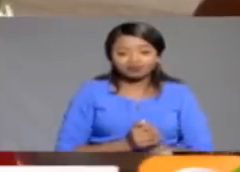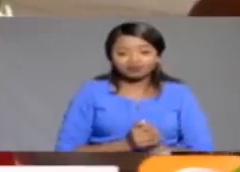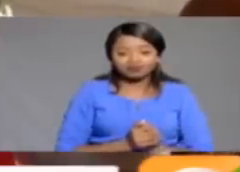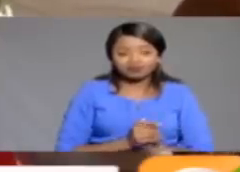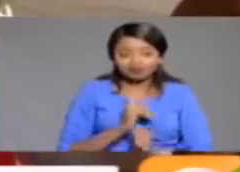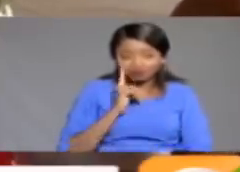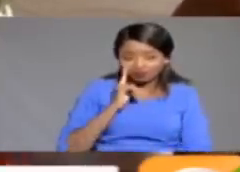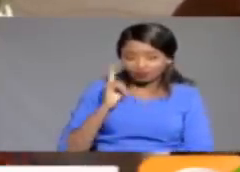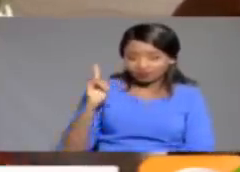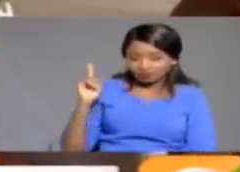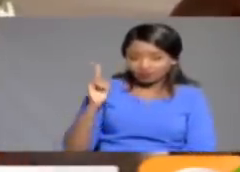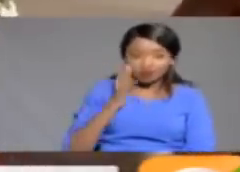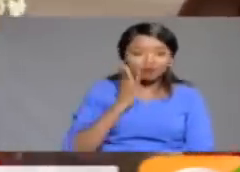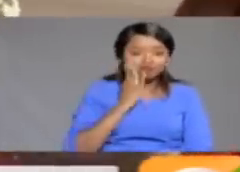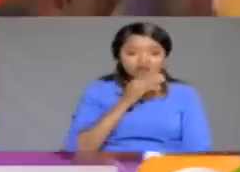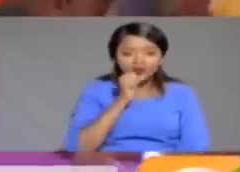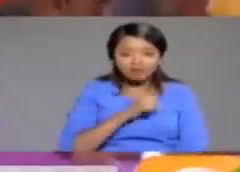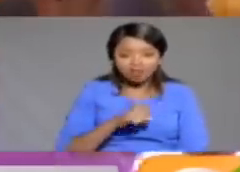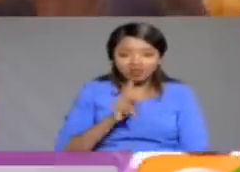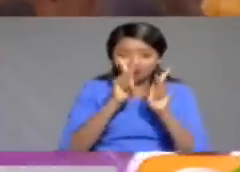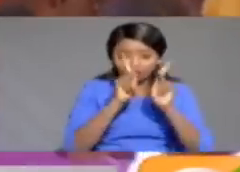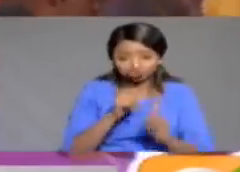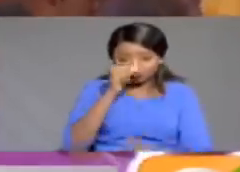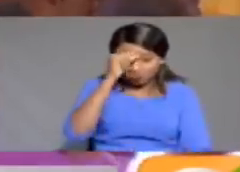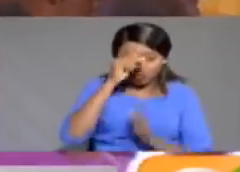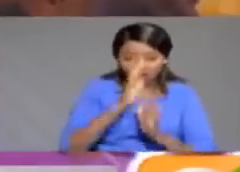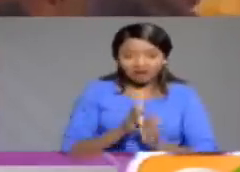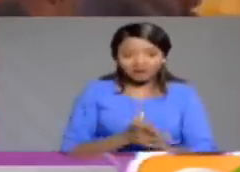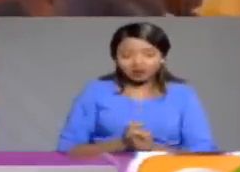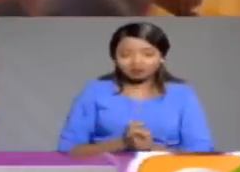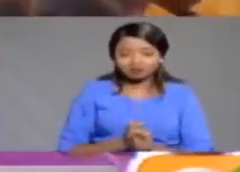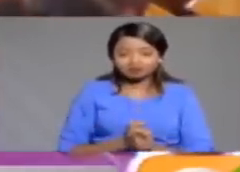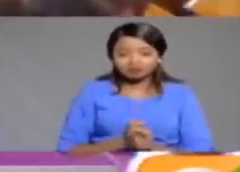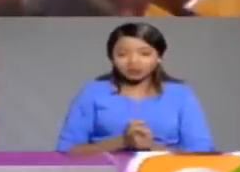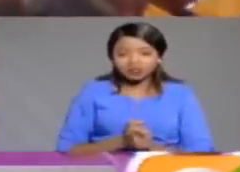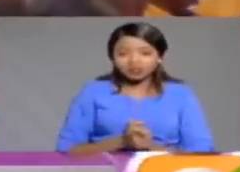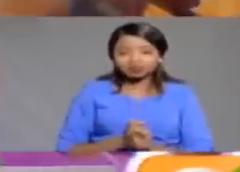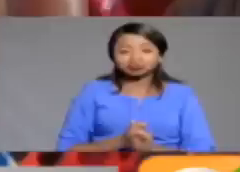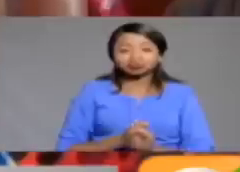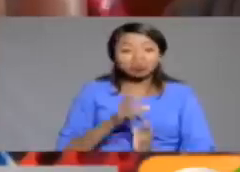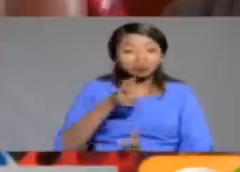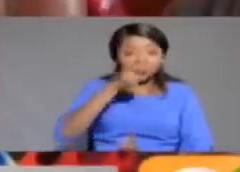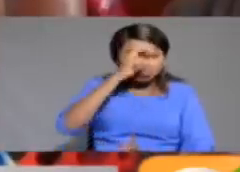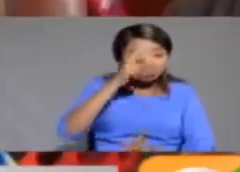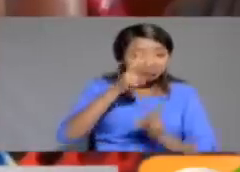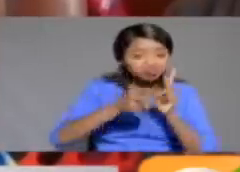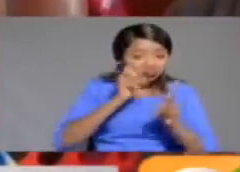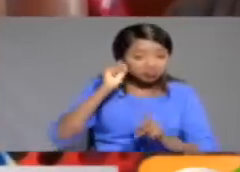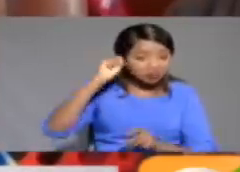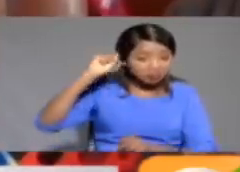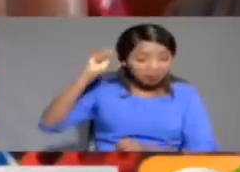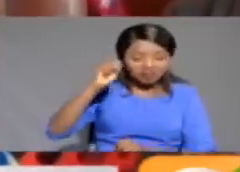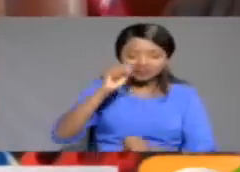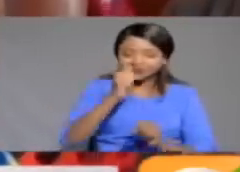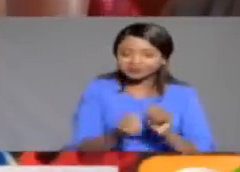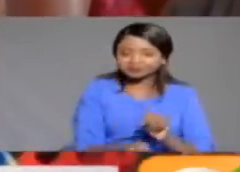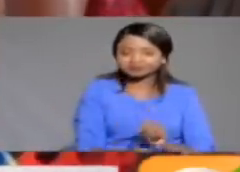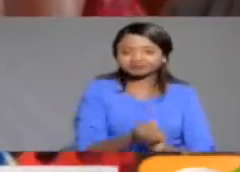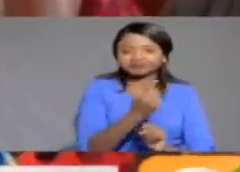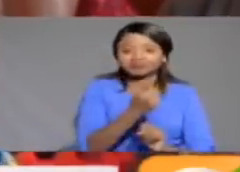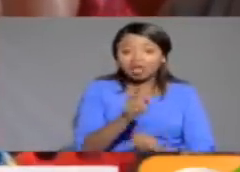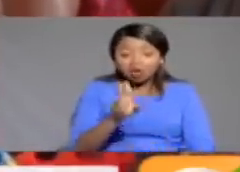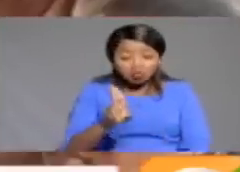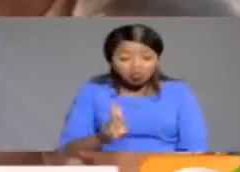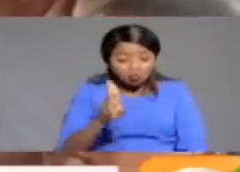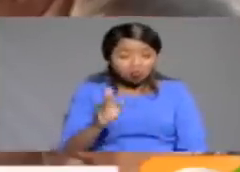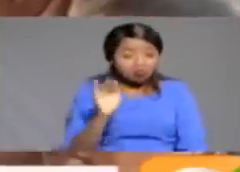mother in Seme, Kisumu County. And here, the 2022 succession politics featured prominently, with the president being